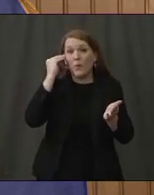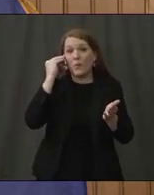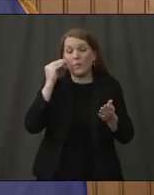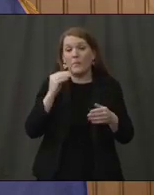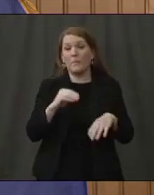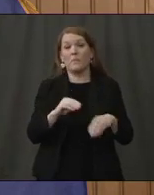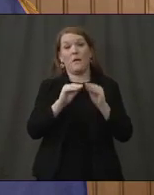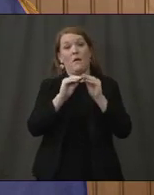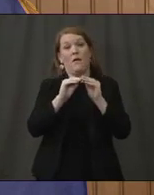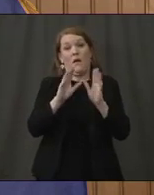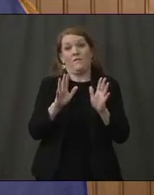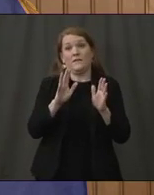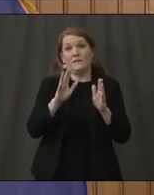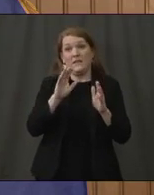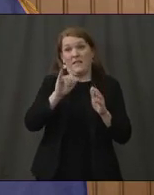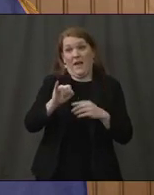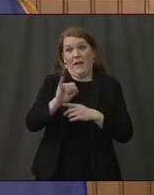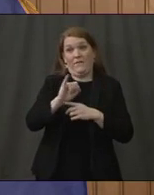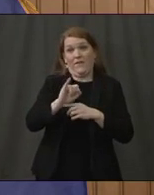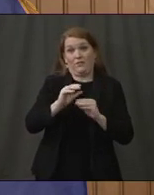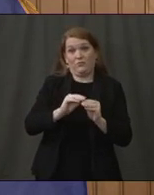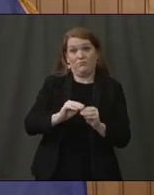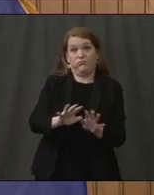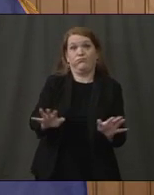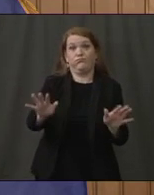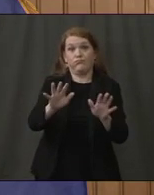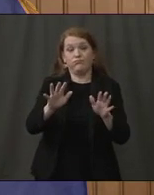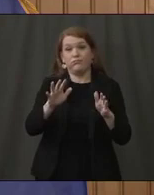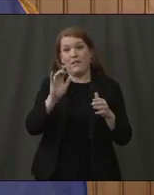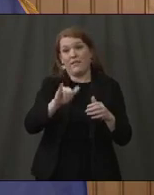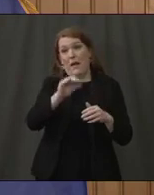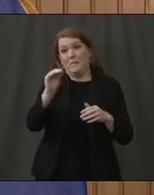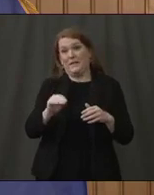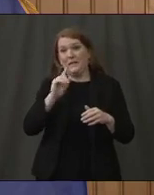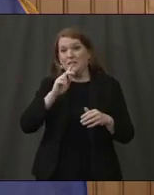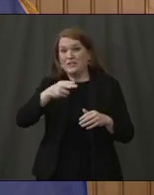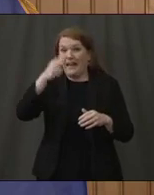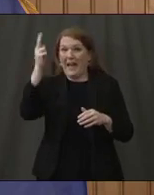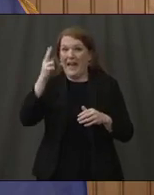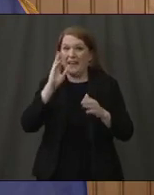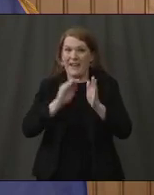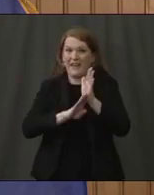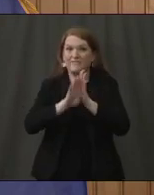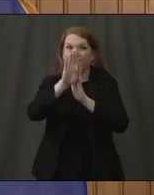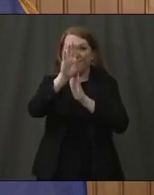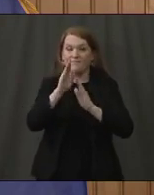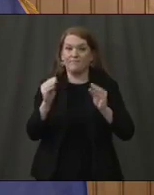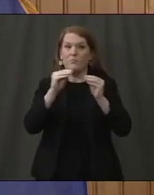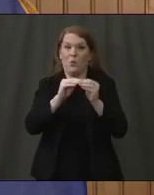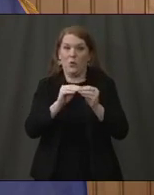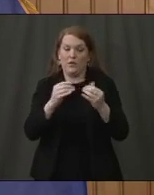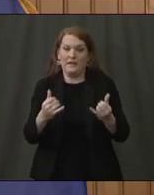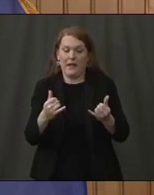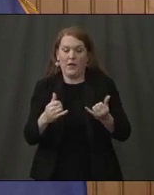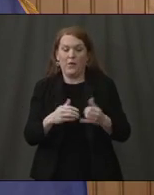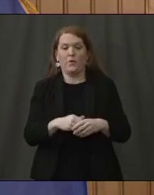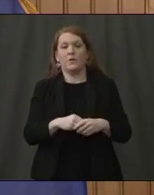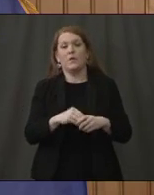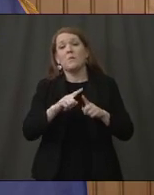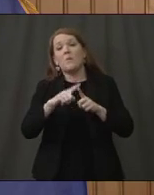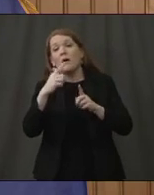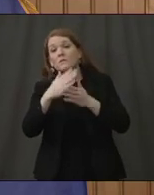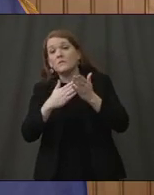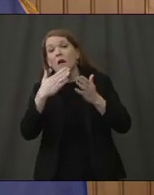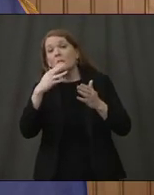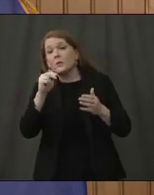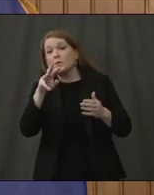rate in the nursing homes is high and continues to grow. The good news is we have several nursing